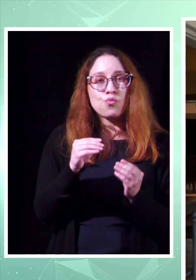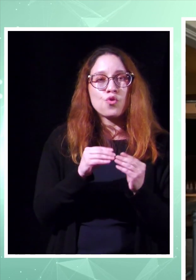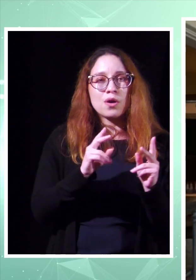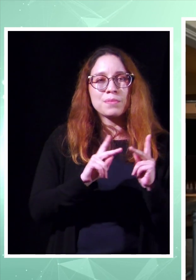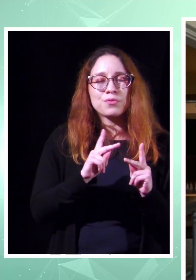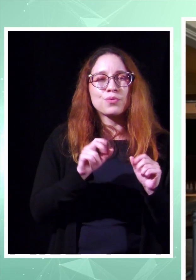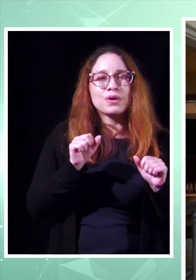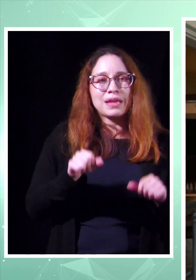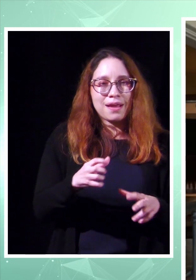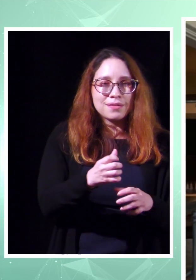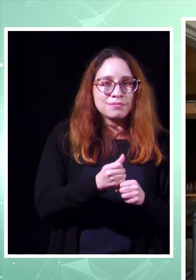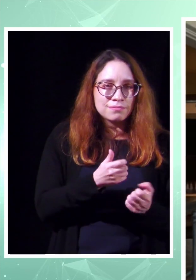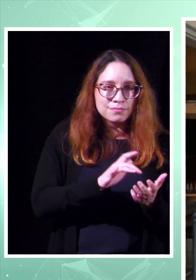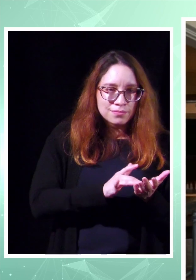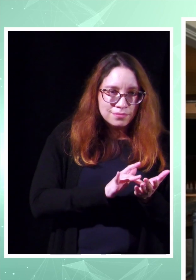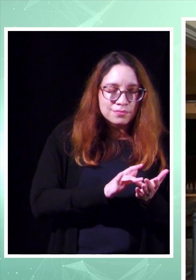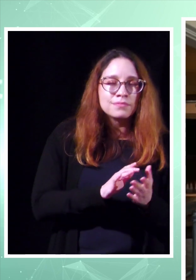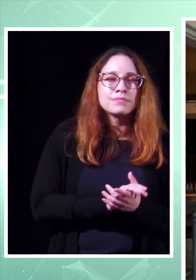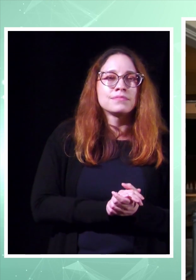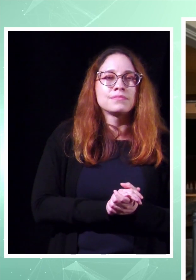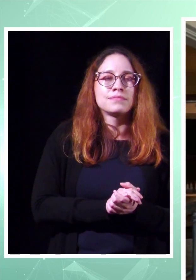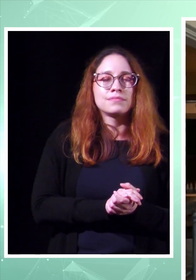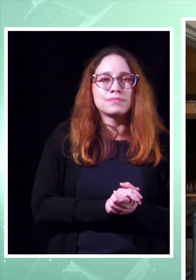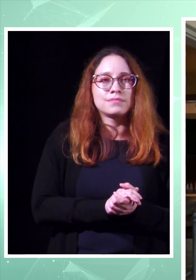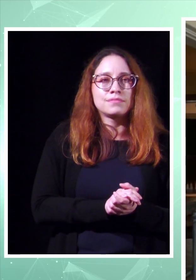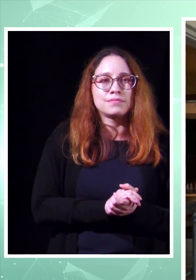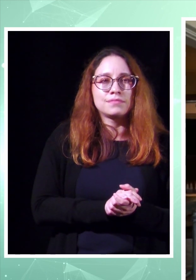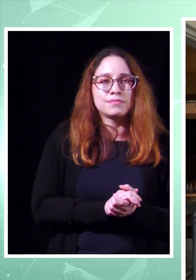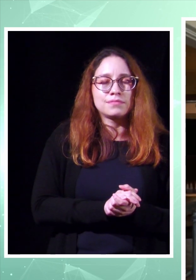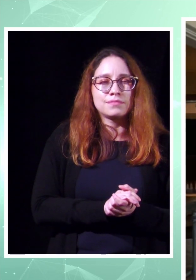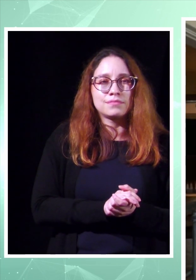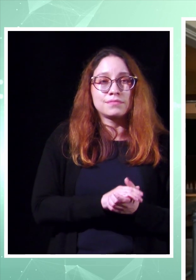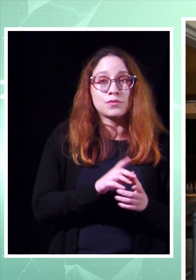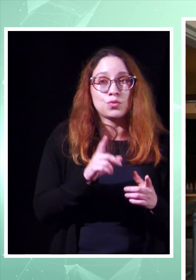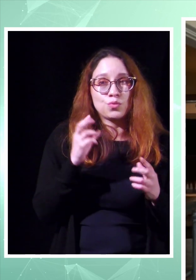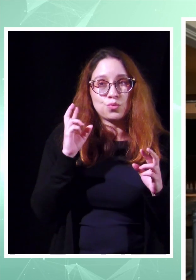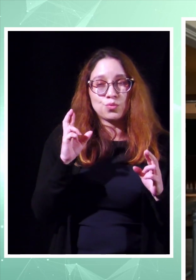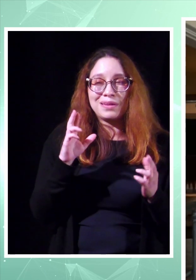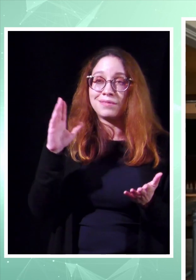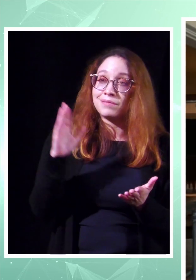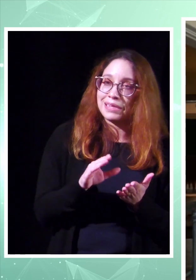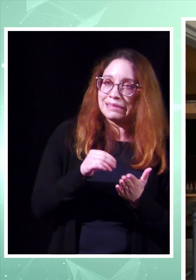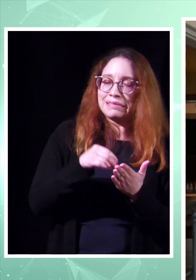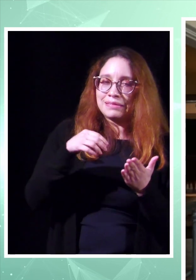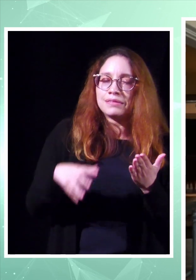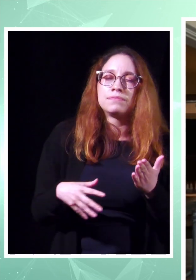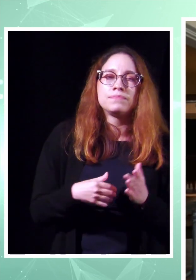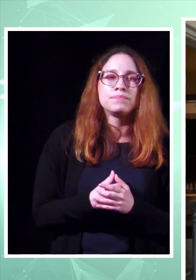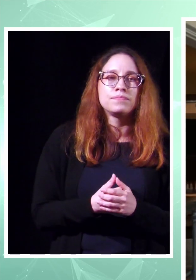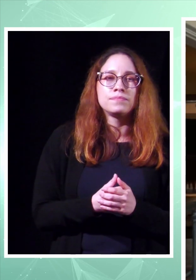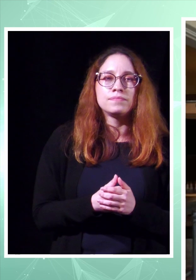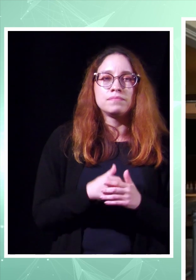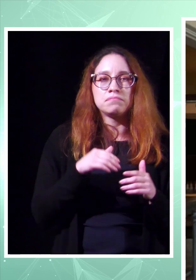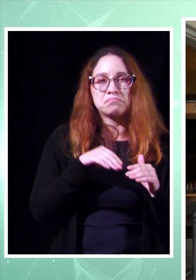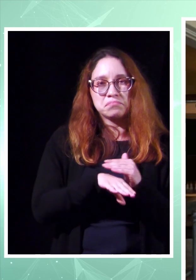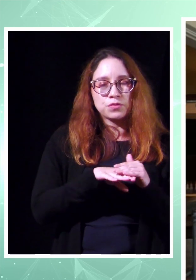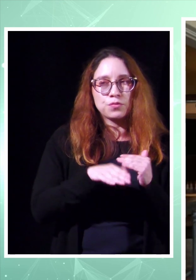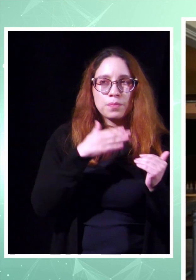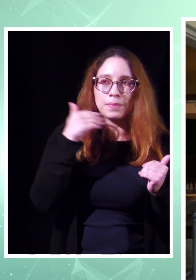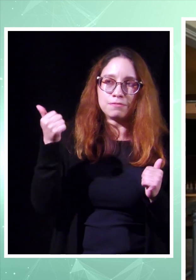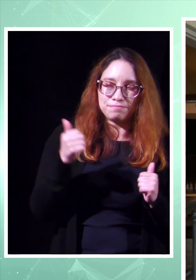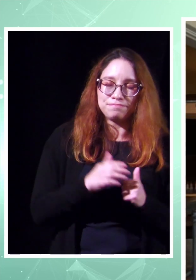have access to the medicine. And as I mentioned in the last question, hopefully it's less expensive, and which makes access even